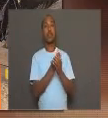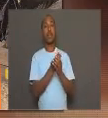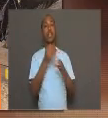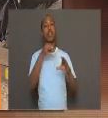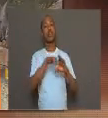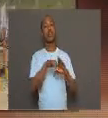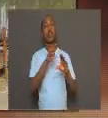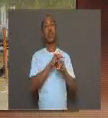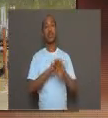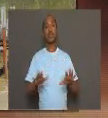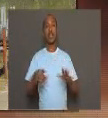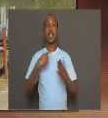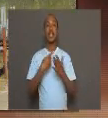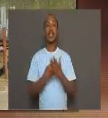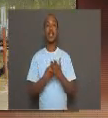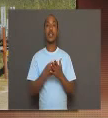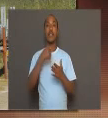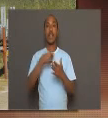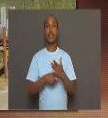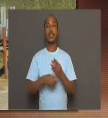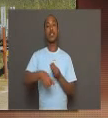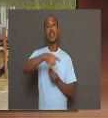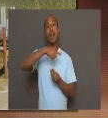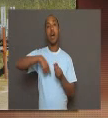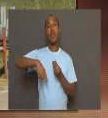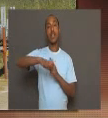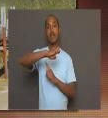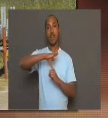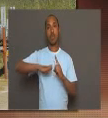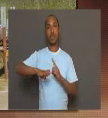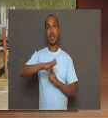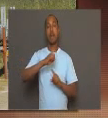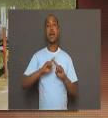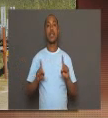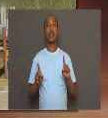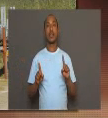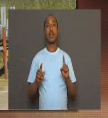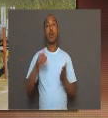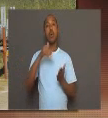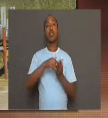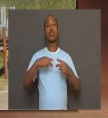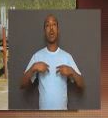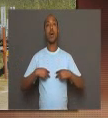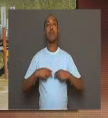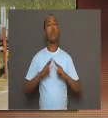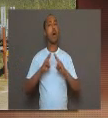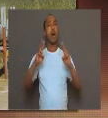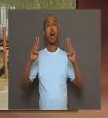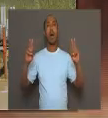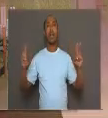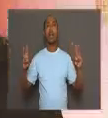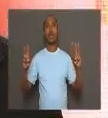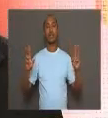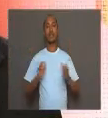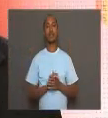earth. This affects the surrounding environment, but it can also have wider